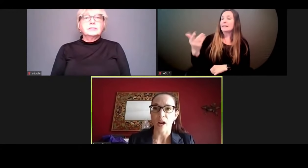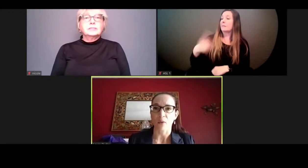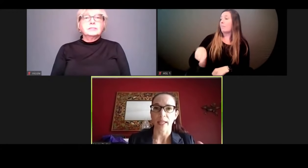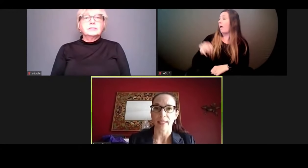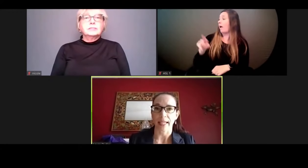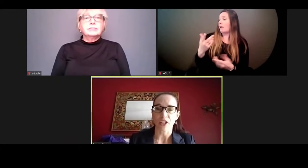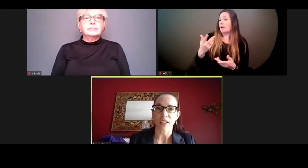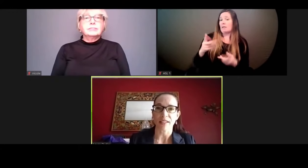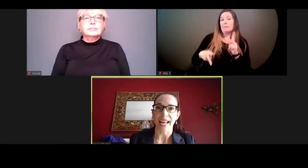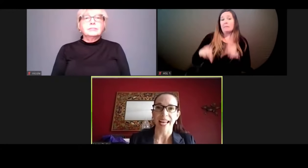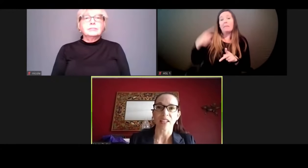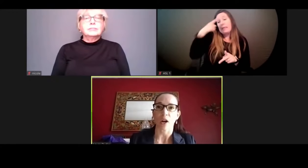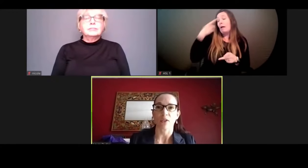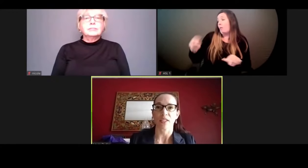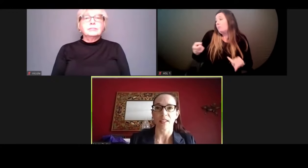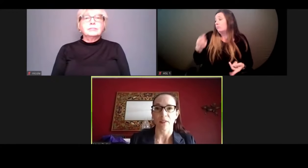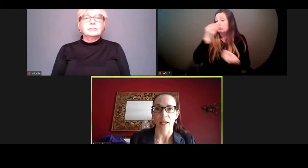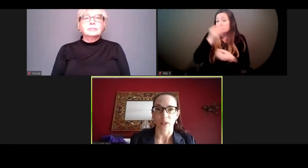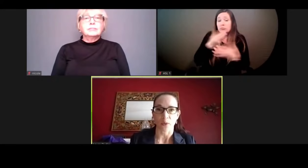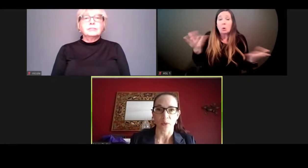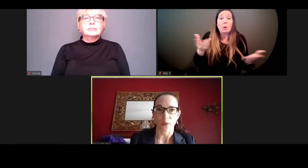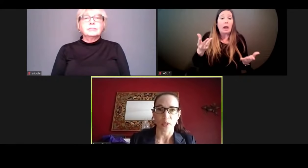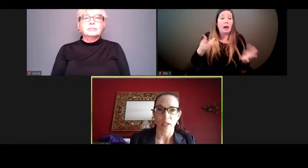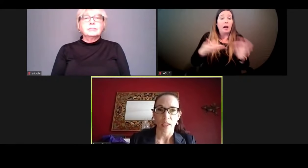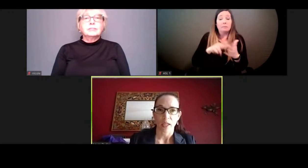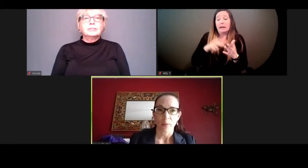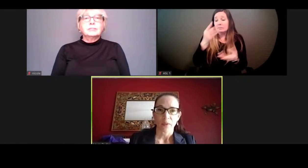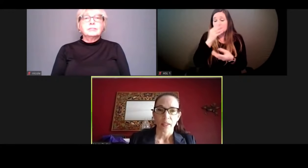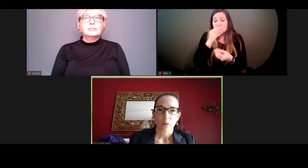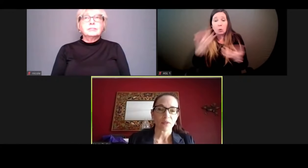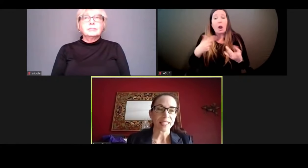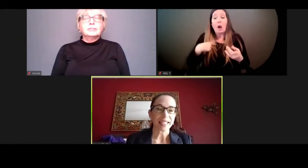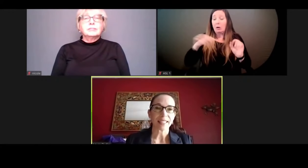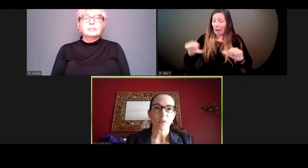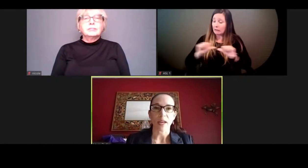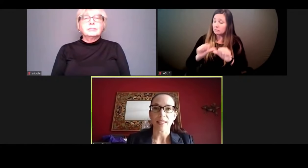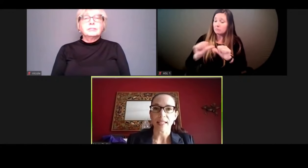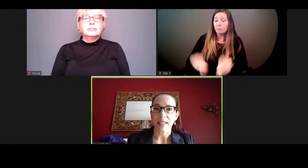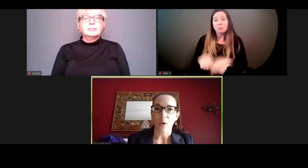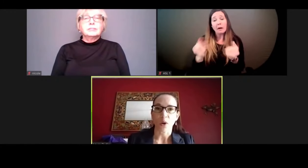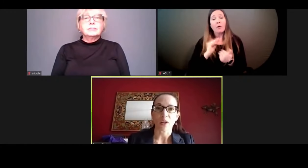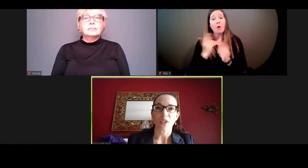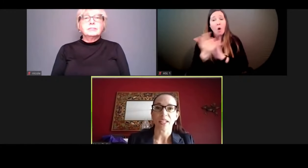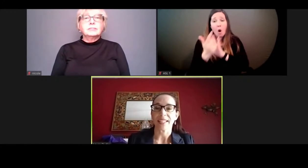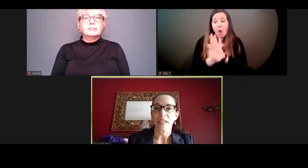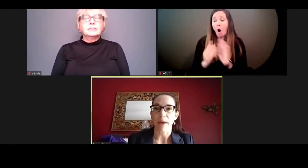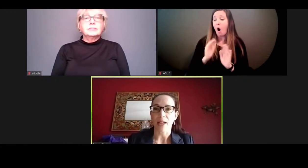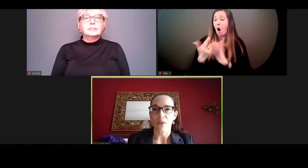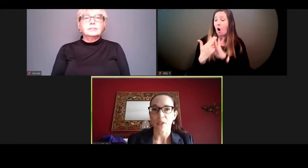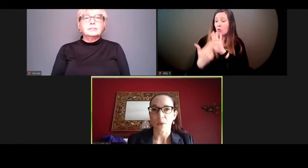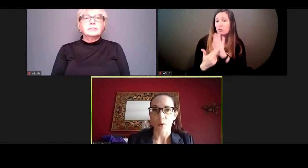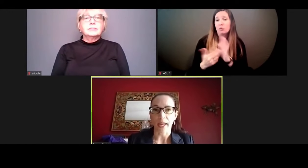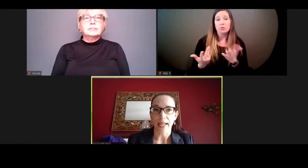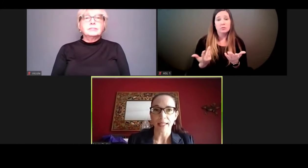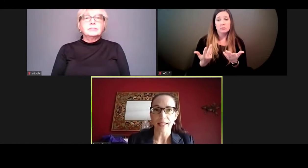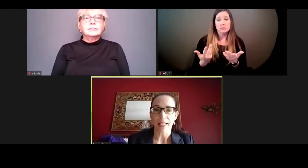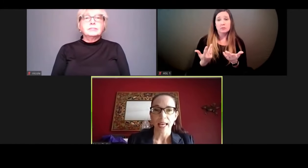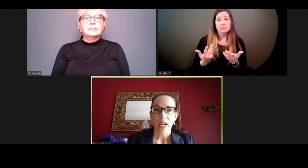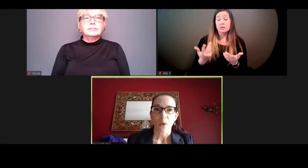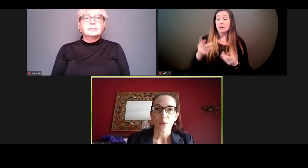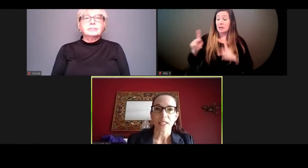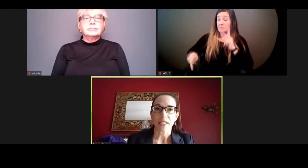laws, our regulations, and our city's values. We've seen that residents in the court are starting to take matters into their own